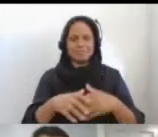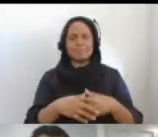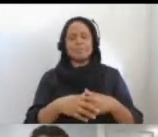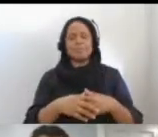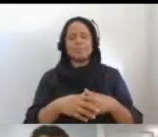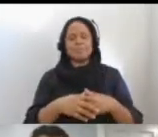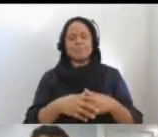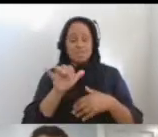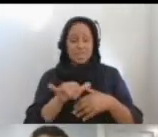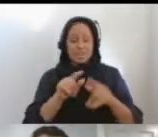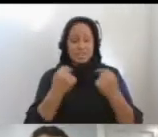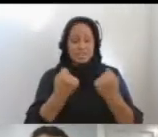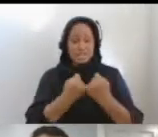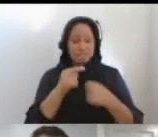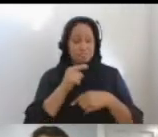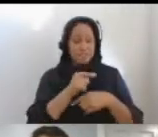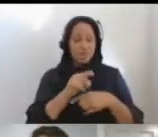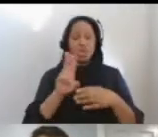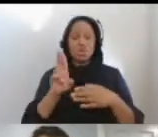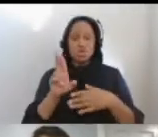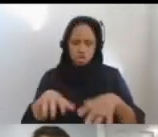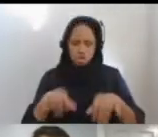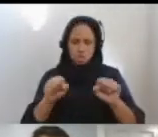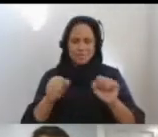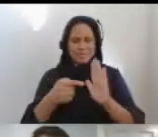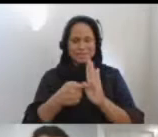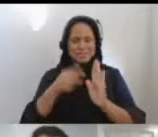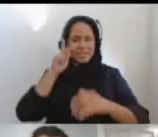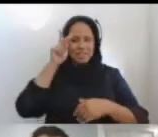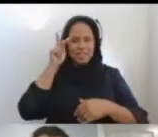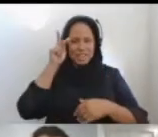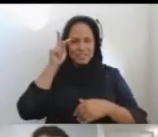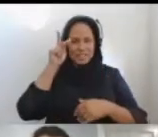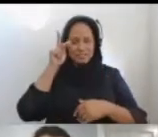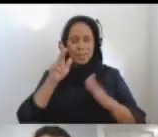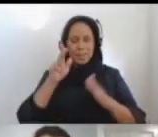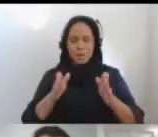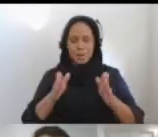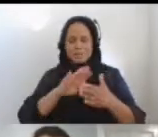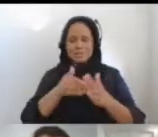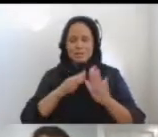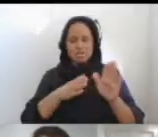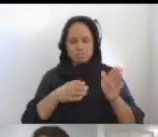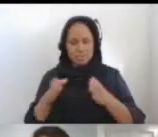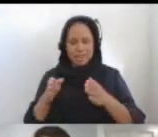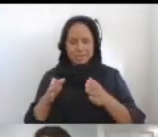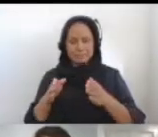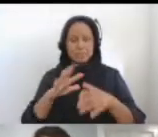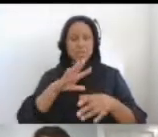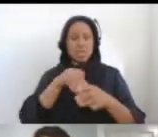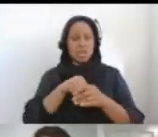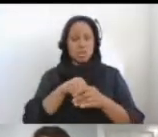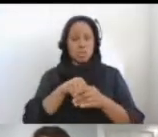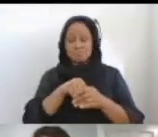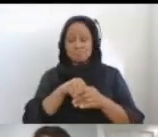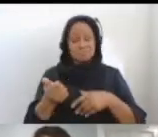uses this philosophy, and it consists, this philosophy of person-centered planning, and it consists of anyone the participant wants to be